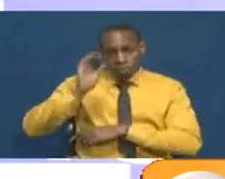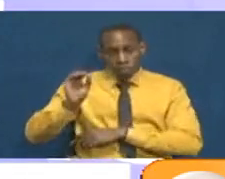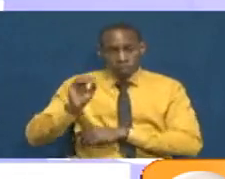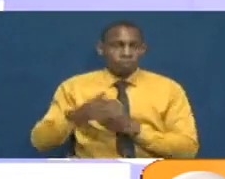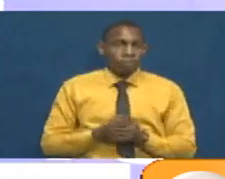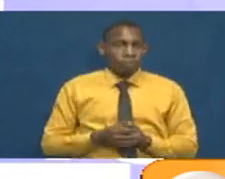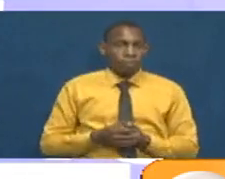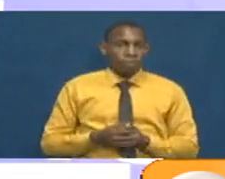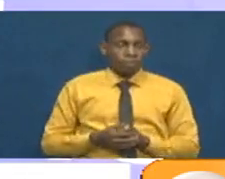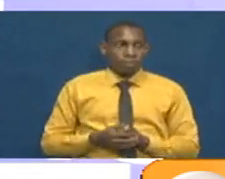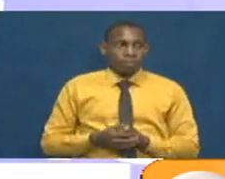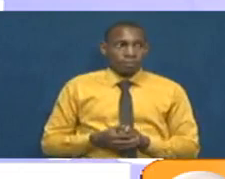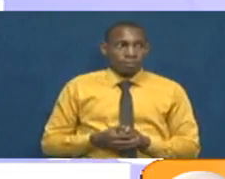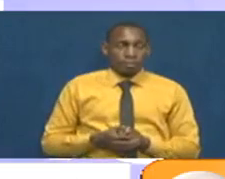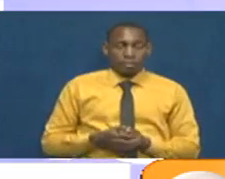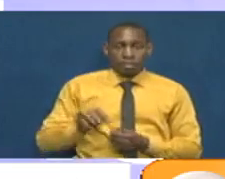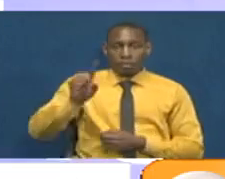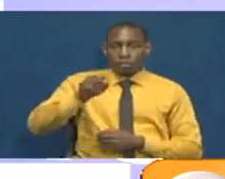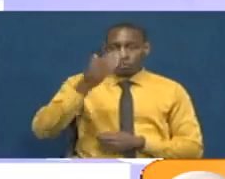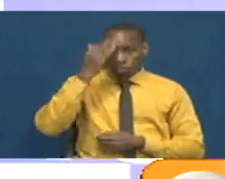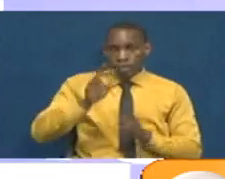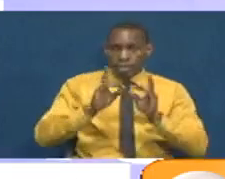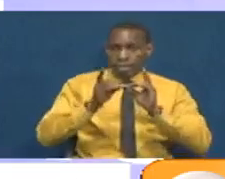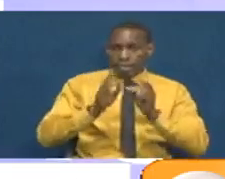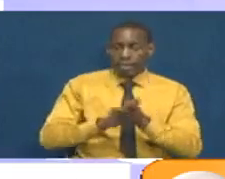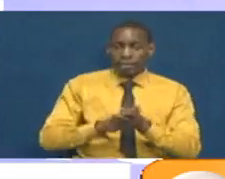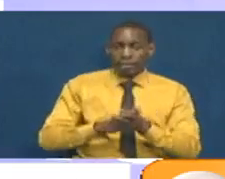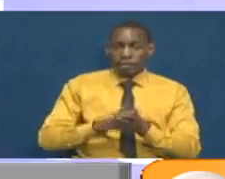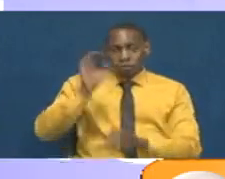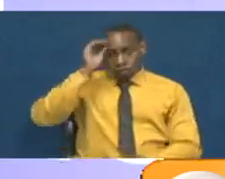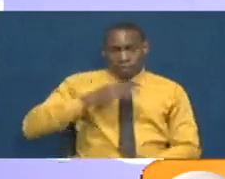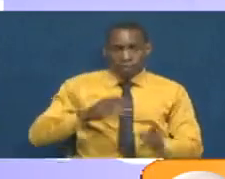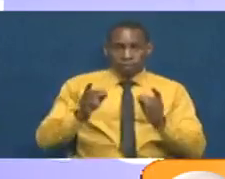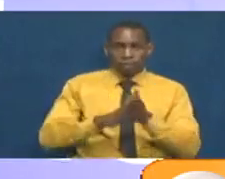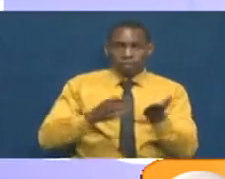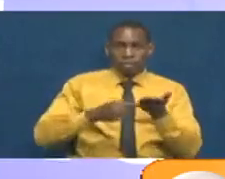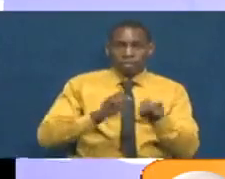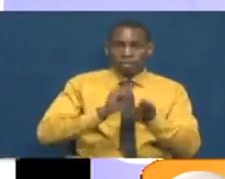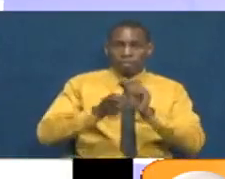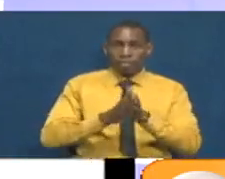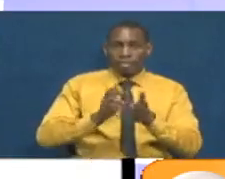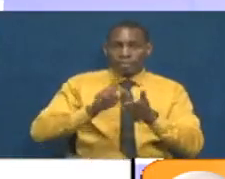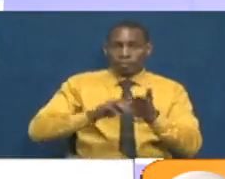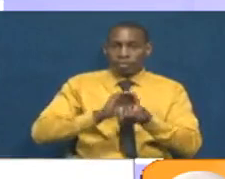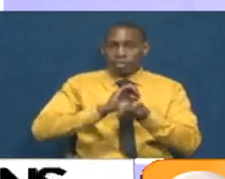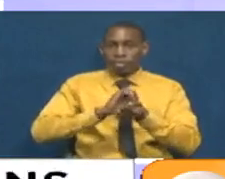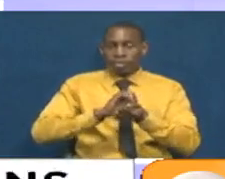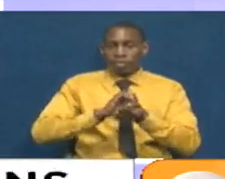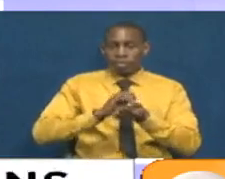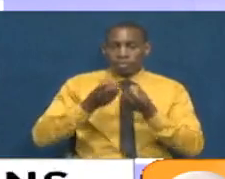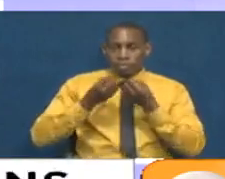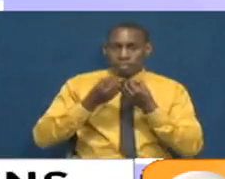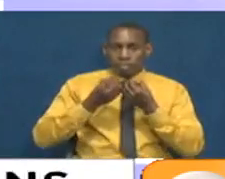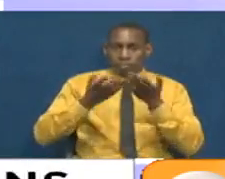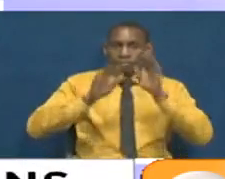with. And why data, and for me, digital transformation means access to information. Why that is important